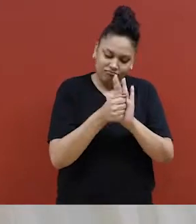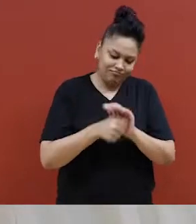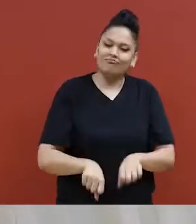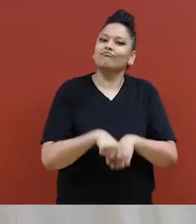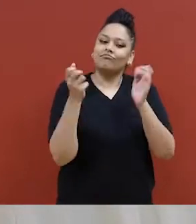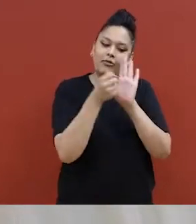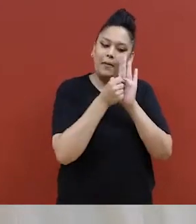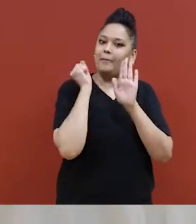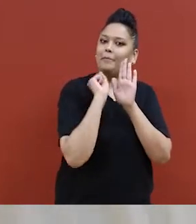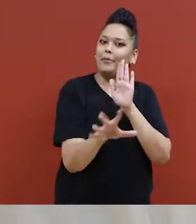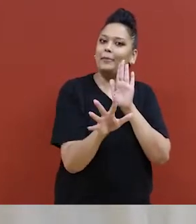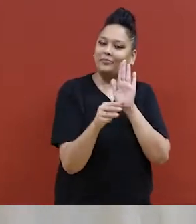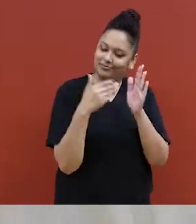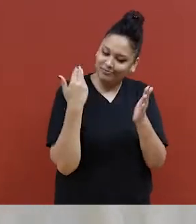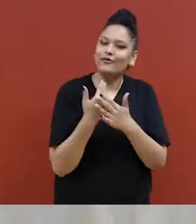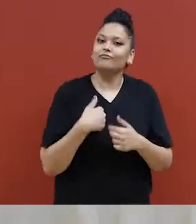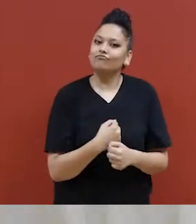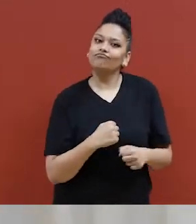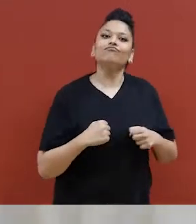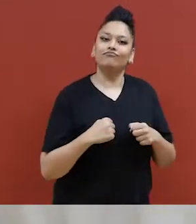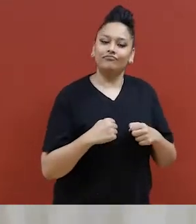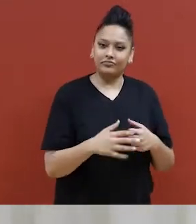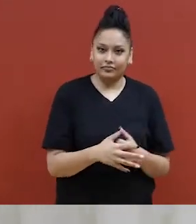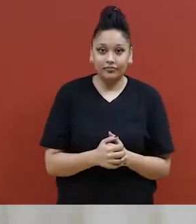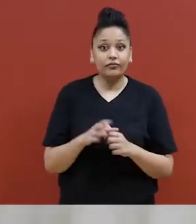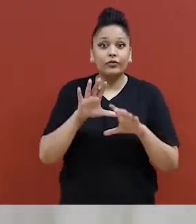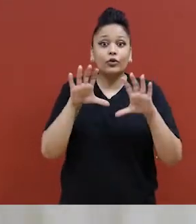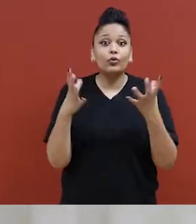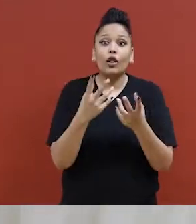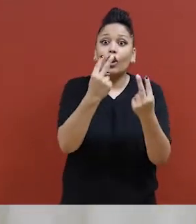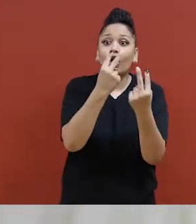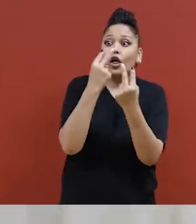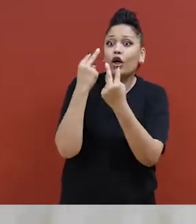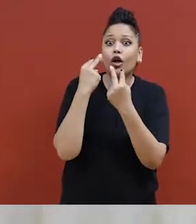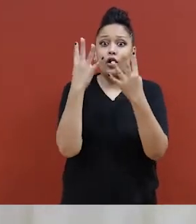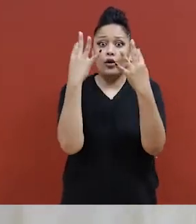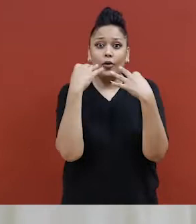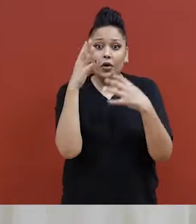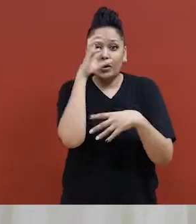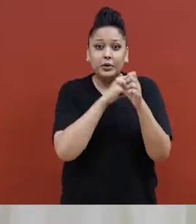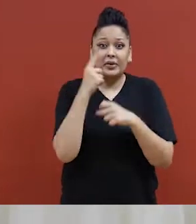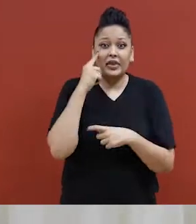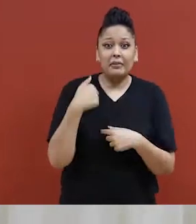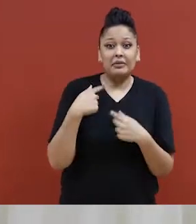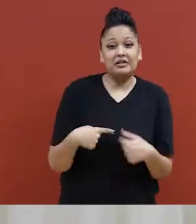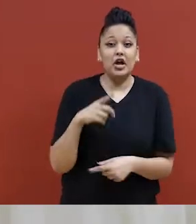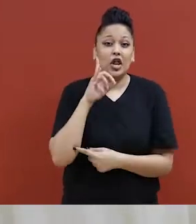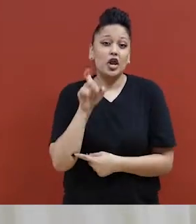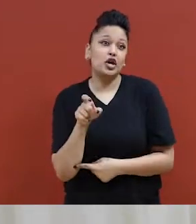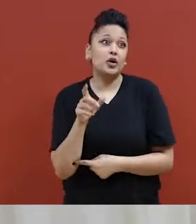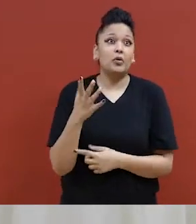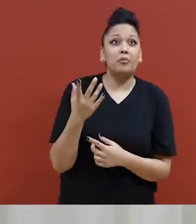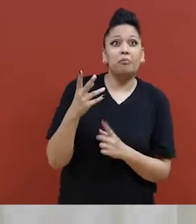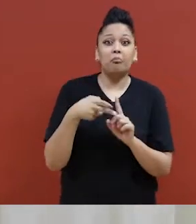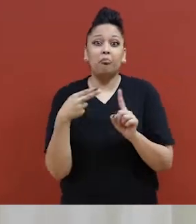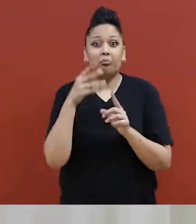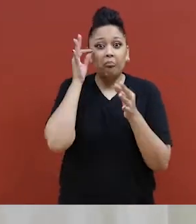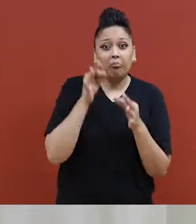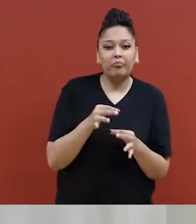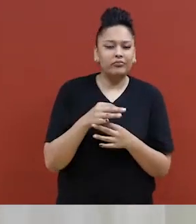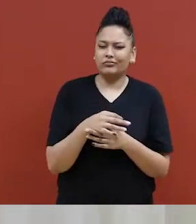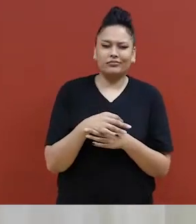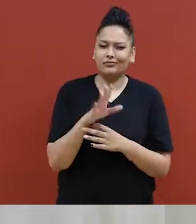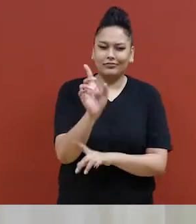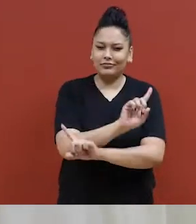what we're all about. We're breaking the stereotypes of who the world tells us that we're supposed to be